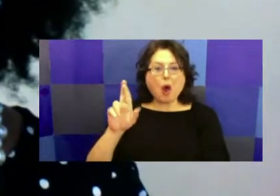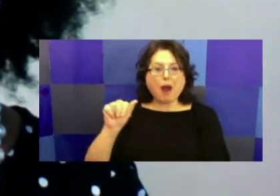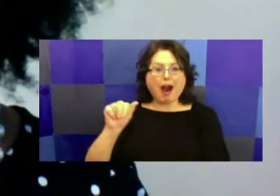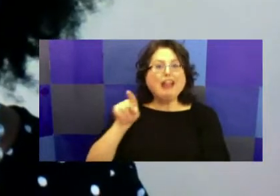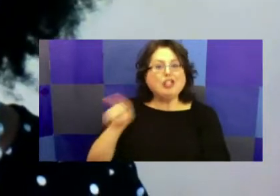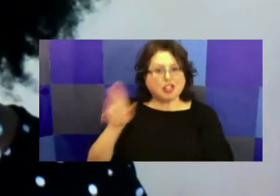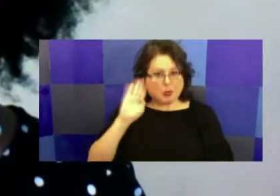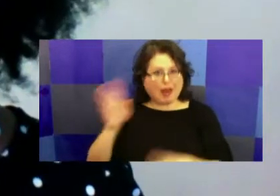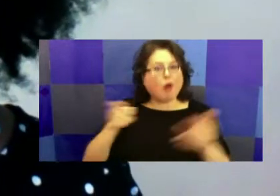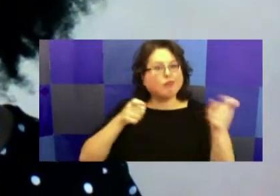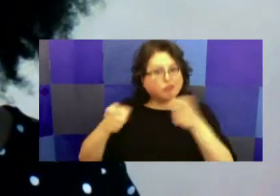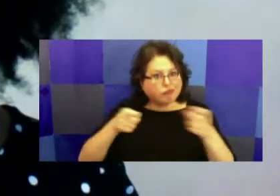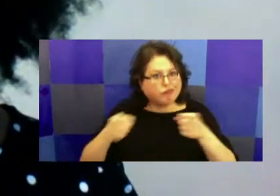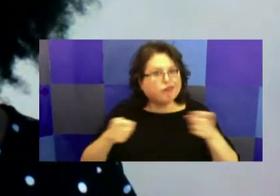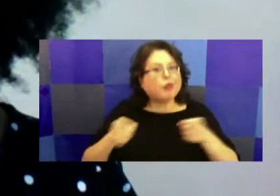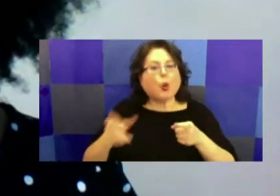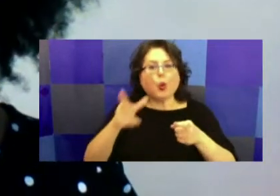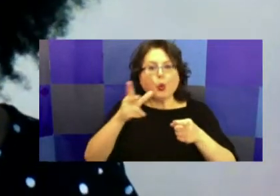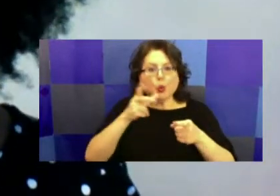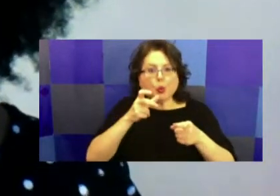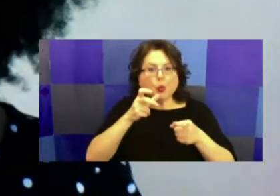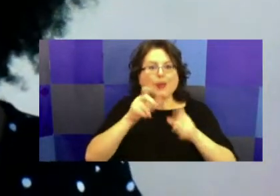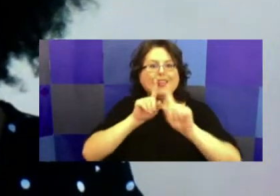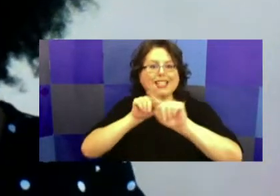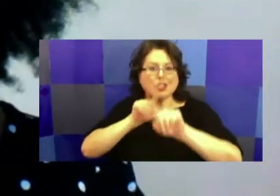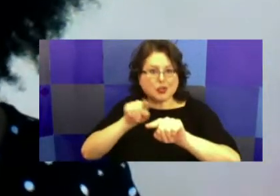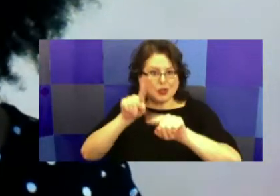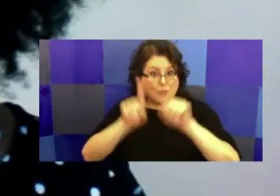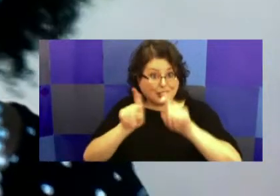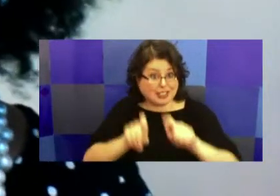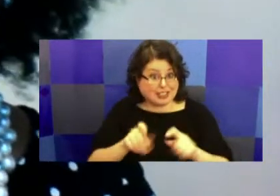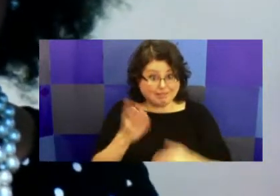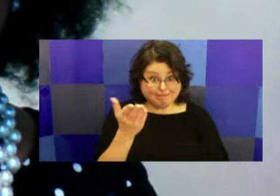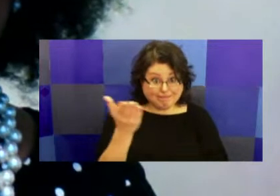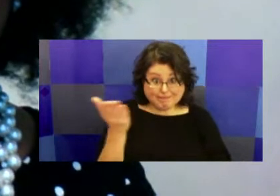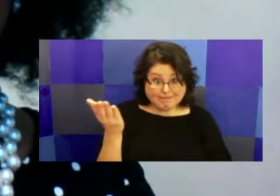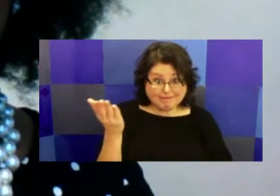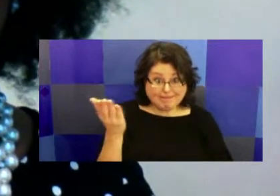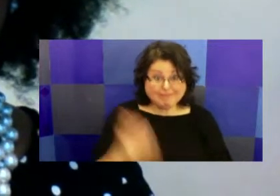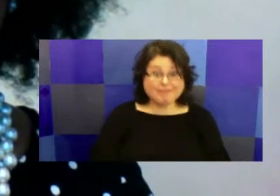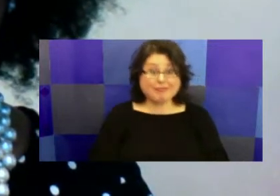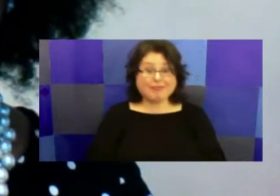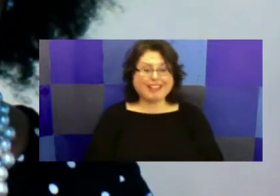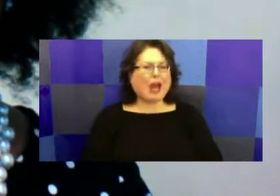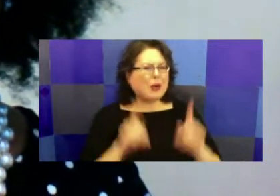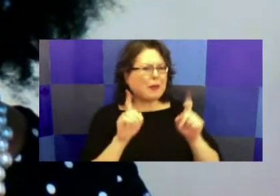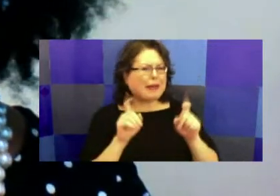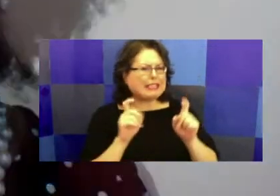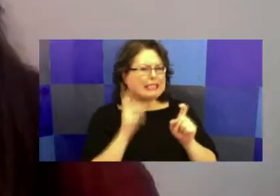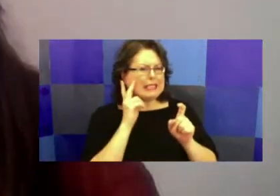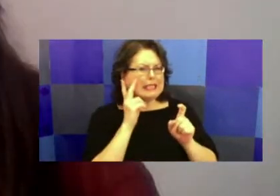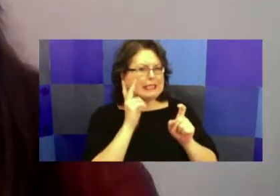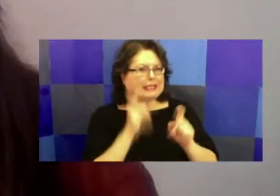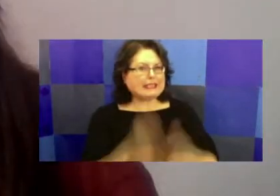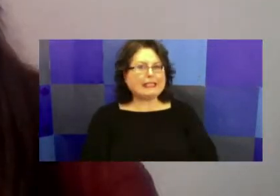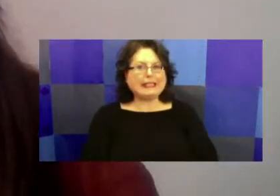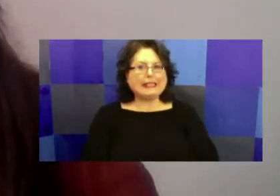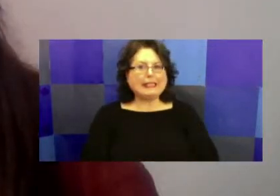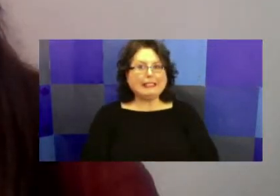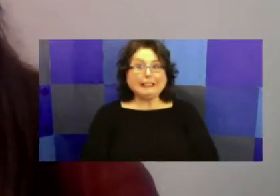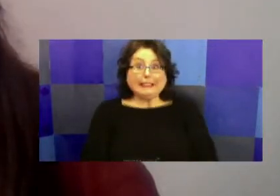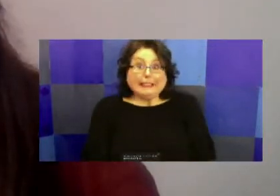Q&A. Do we have any questions? Let's see. We don't have